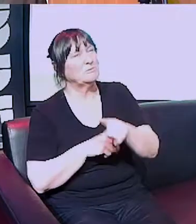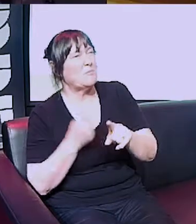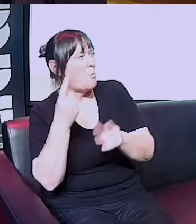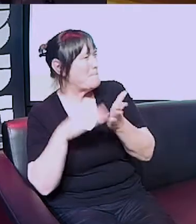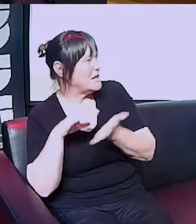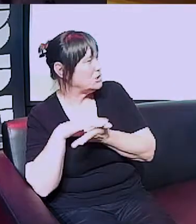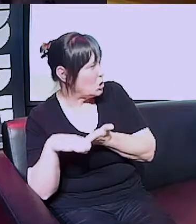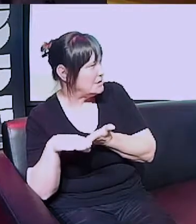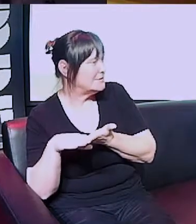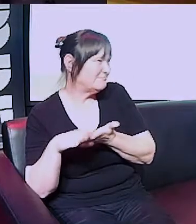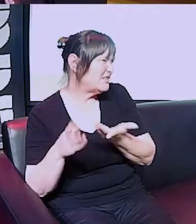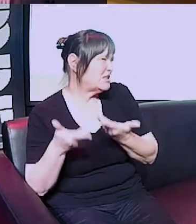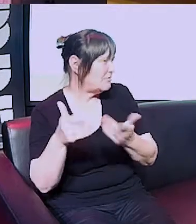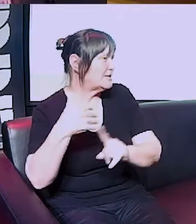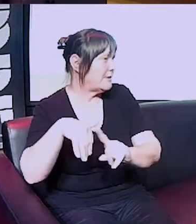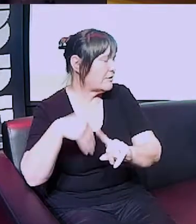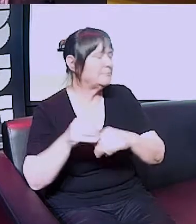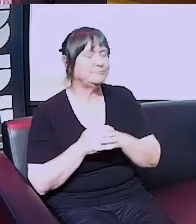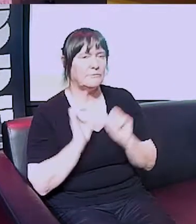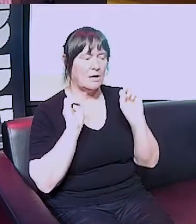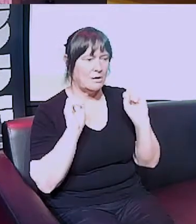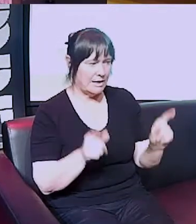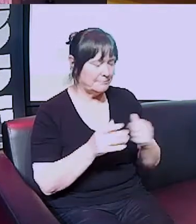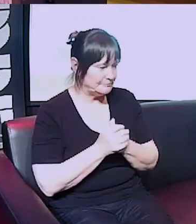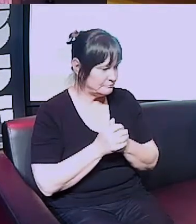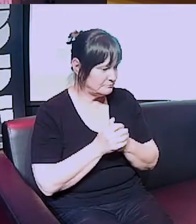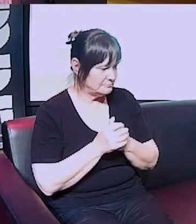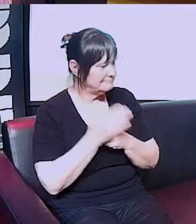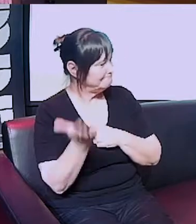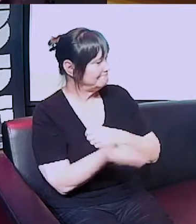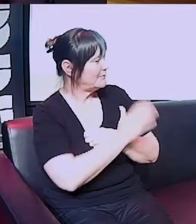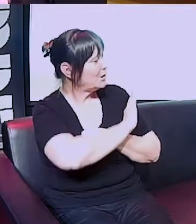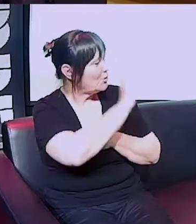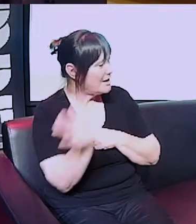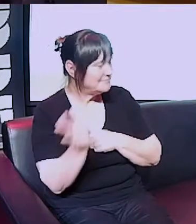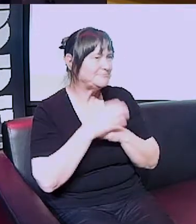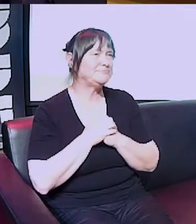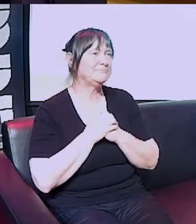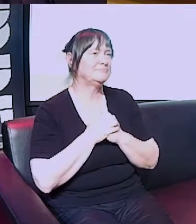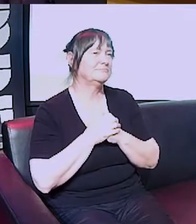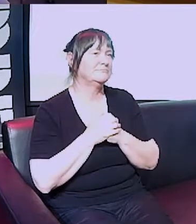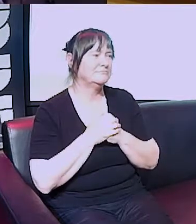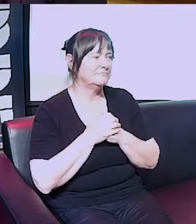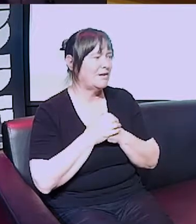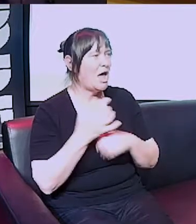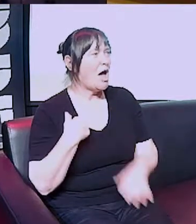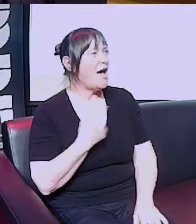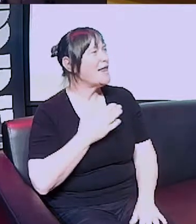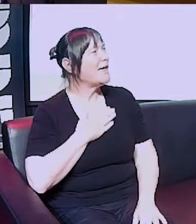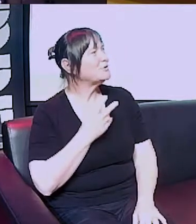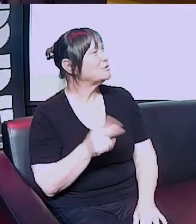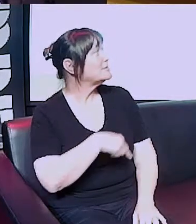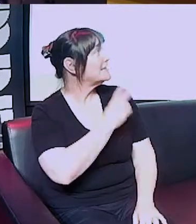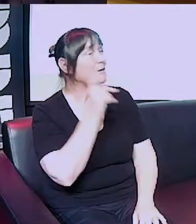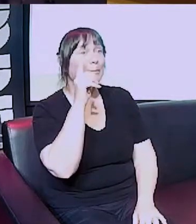context. Splendid. Right, we are now here with Sharon. Kia ora. Kia ora. I must admit I like to see